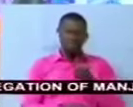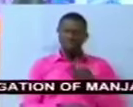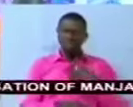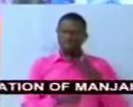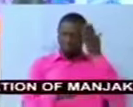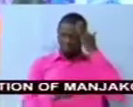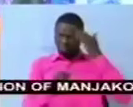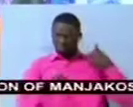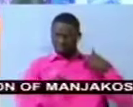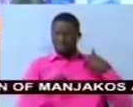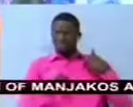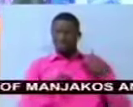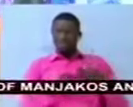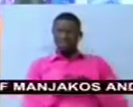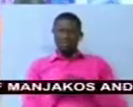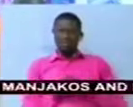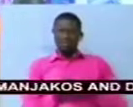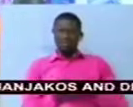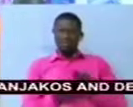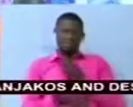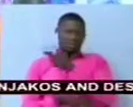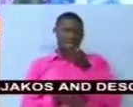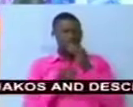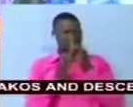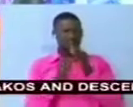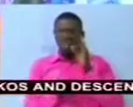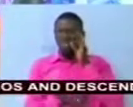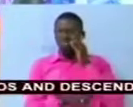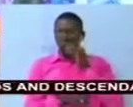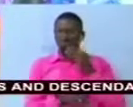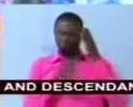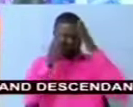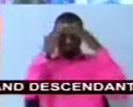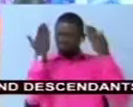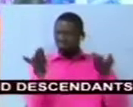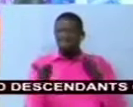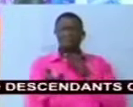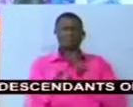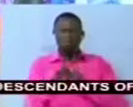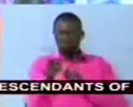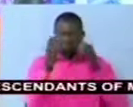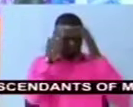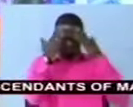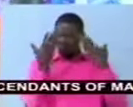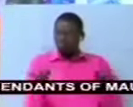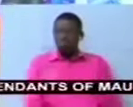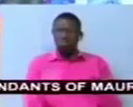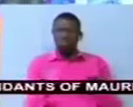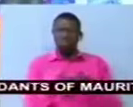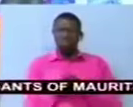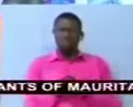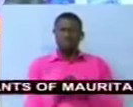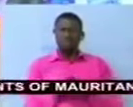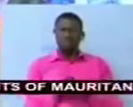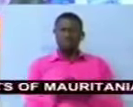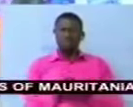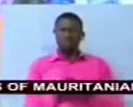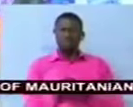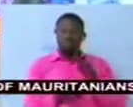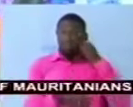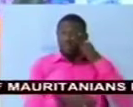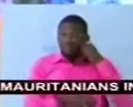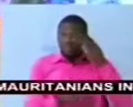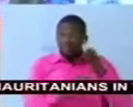Ñoñu ne leen ñun xamuñ kii de. Then they told them that we don't know this man. Mus ngeen koo gis. Have you ever seen